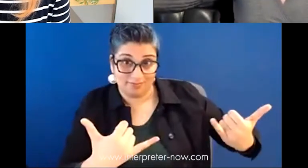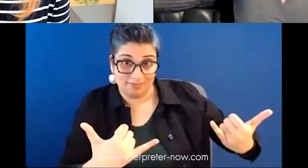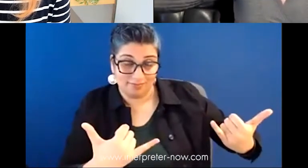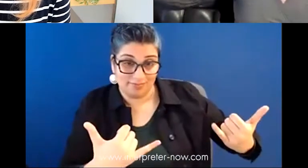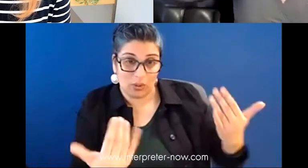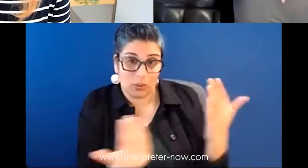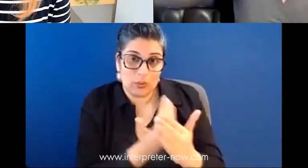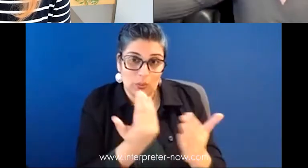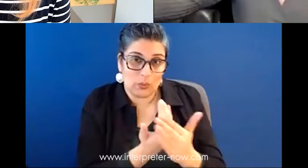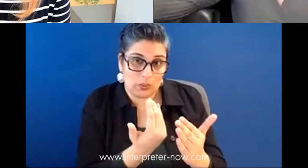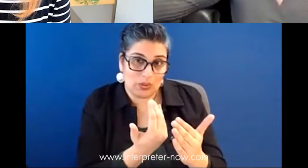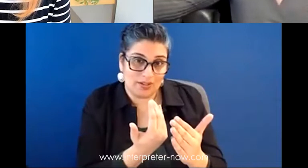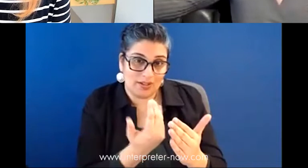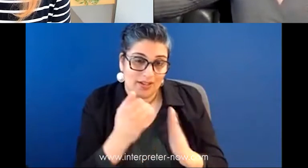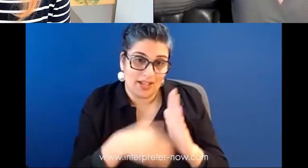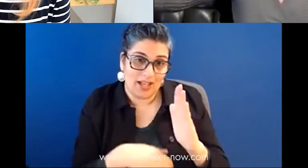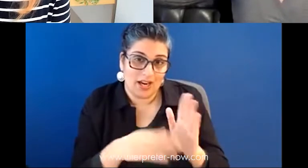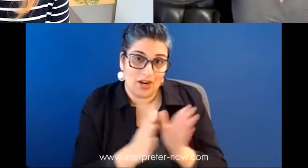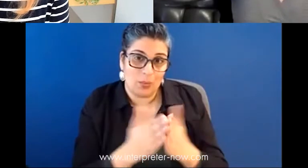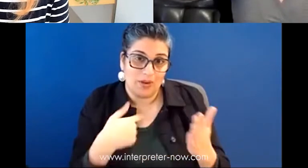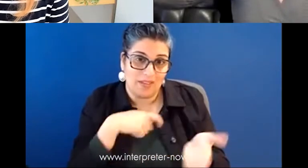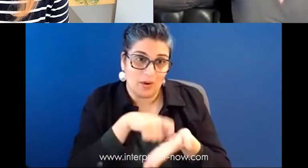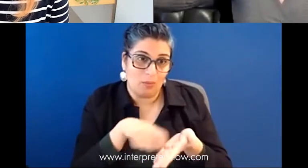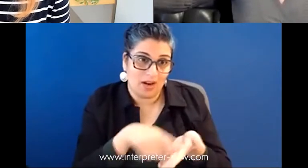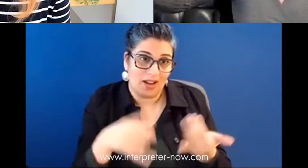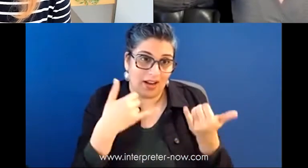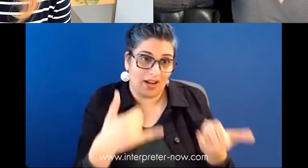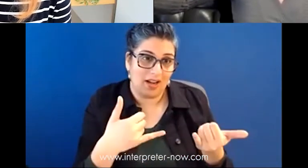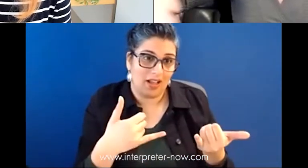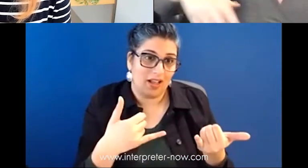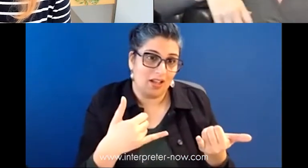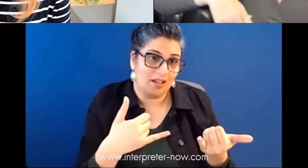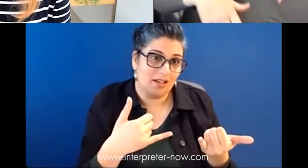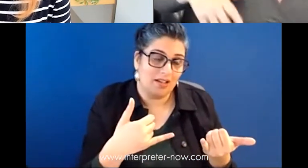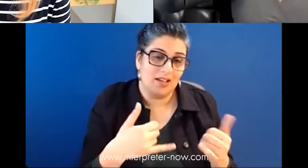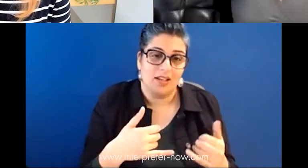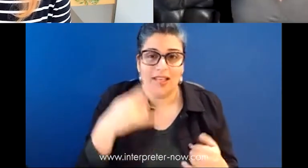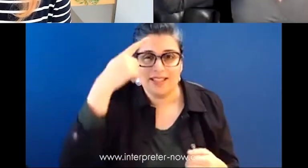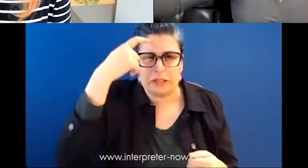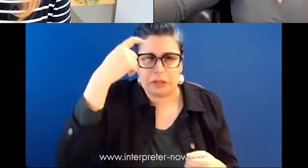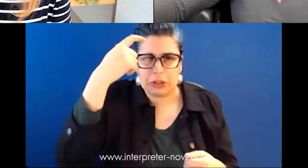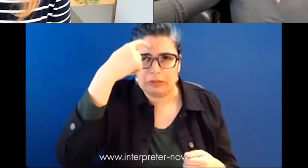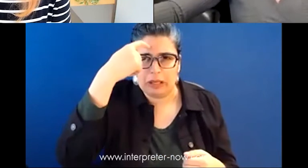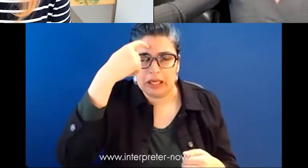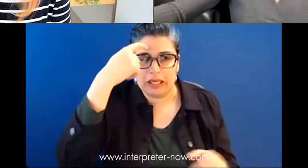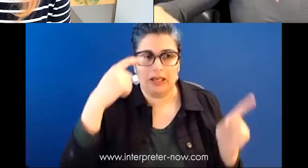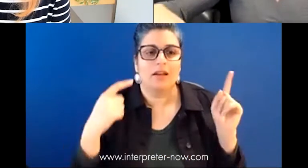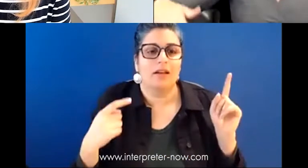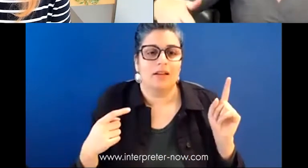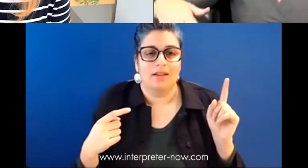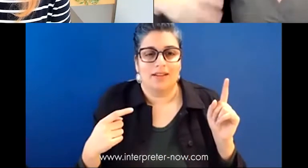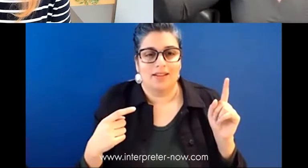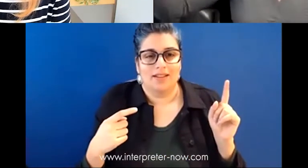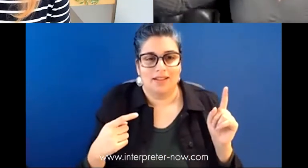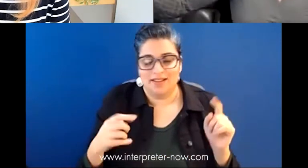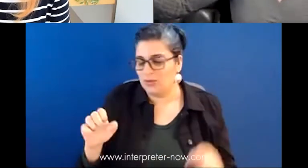new chapter of a book I'm working on. The chapter title is Suspicious Minds. I've had Elvis running through my head